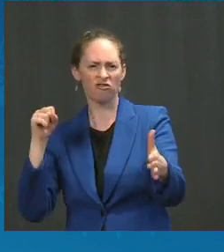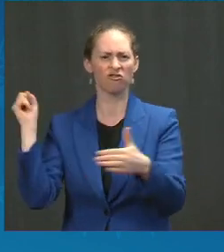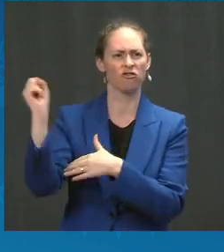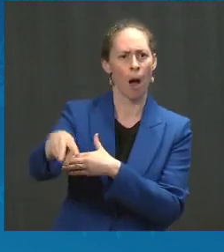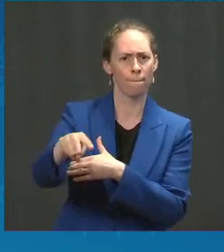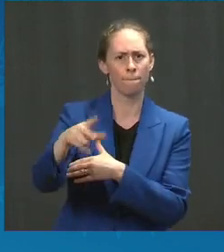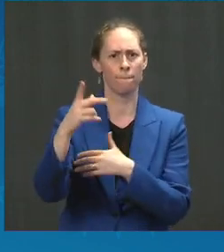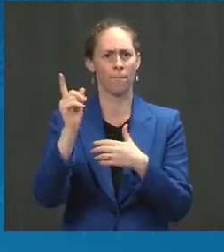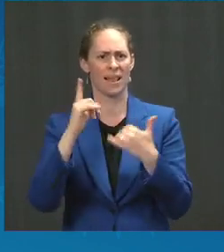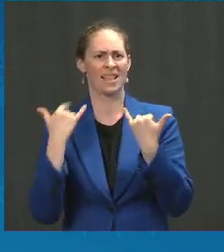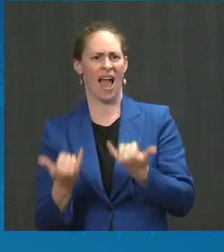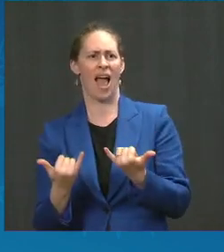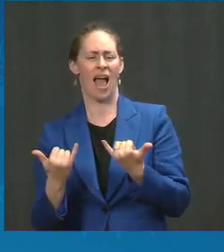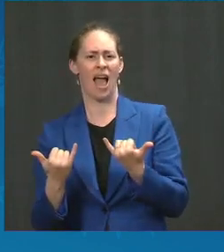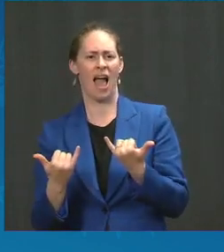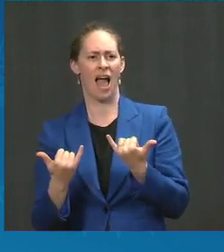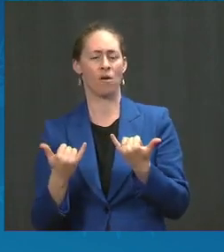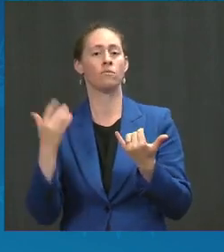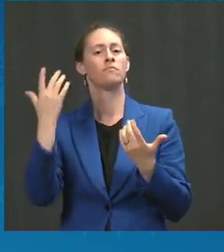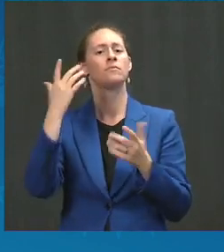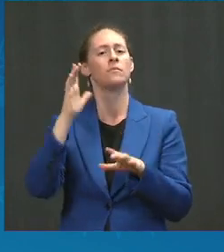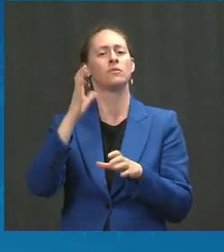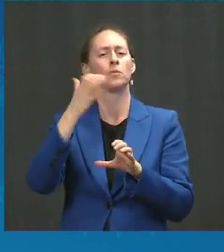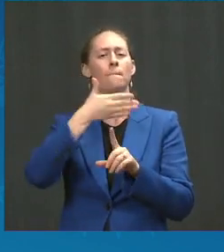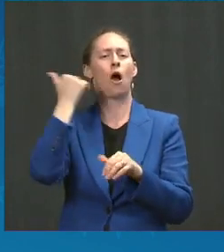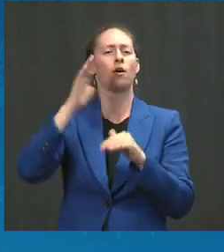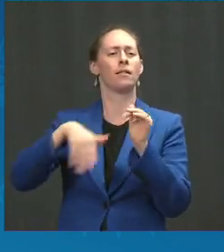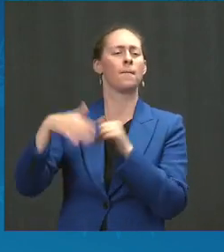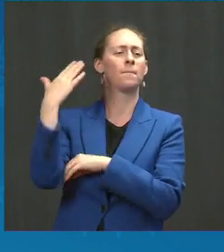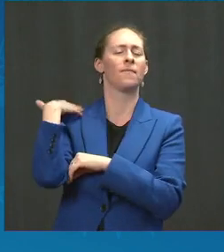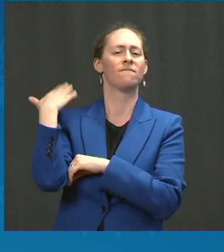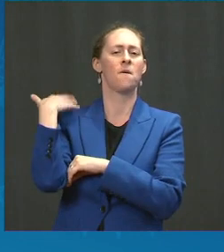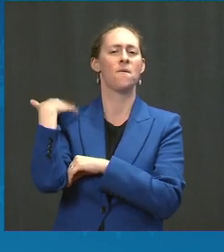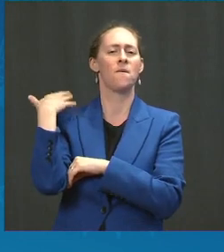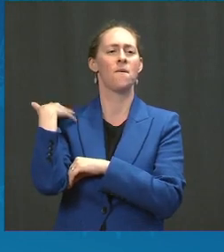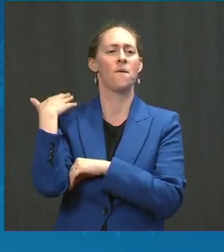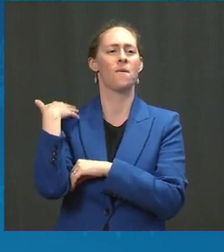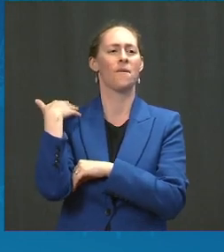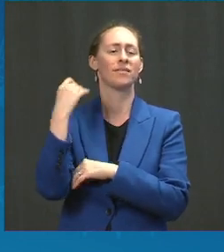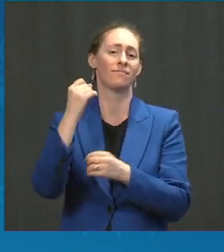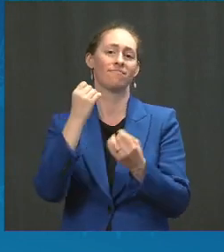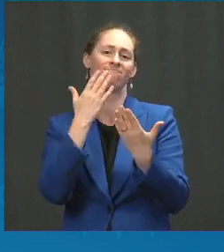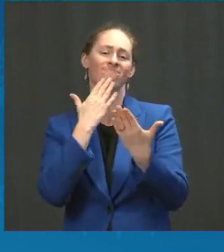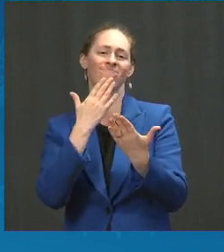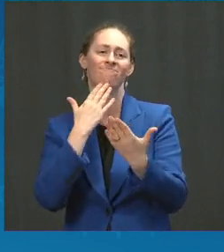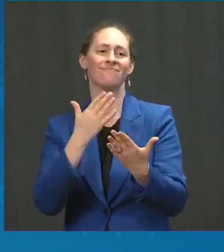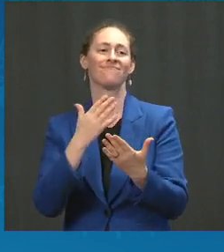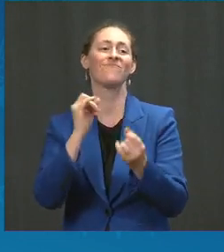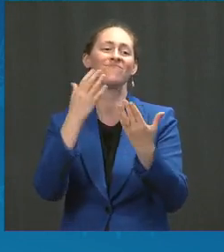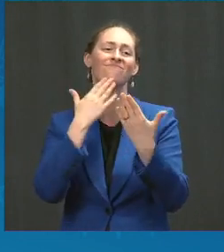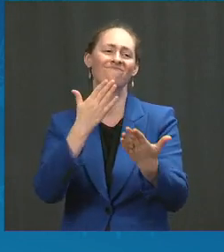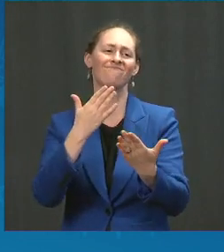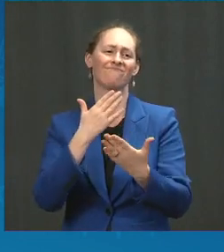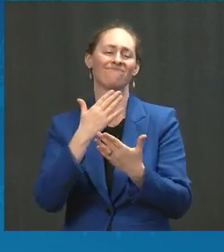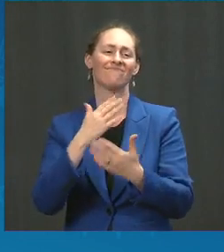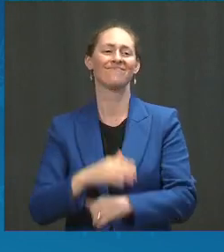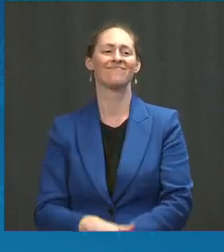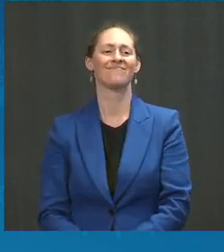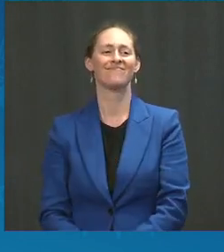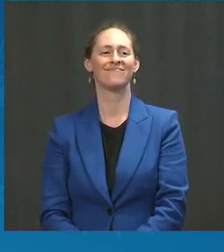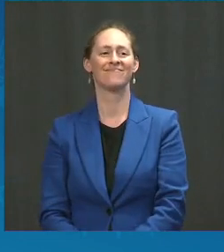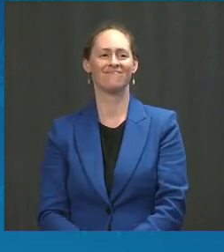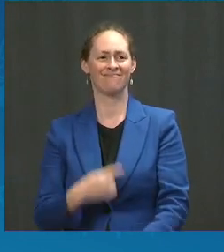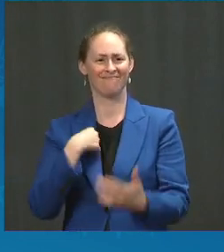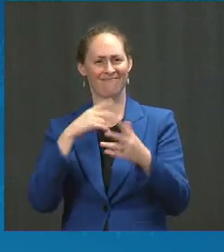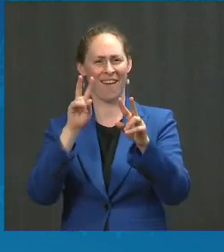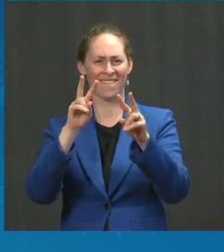better than it was before. So thank you for that. Thank you. I really appreciate Thank it you. and looking forward to the future work. Thank